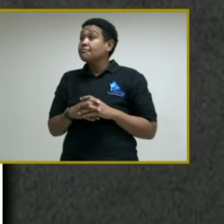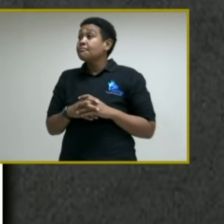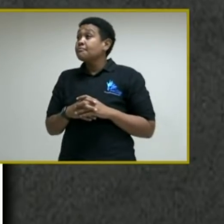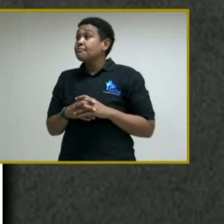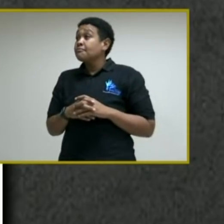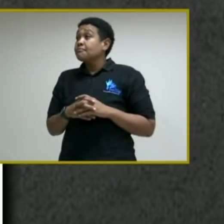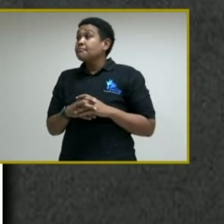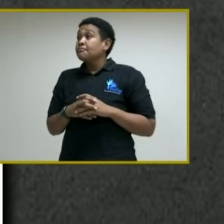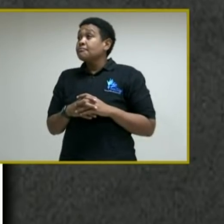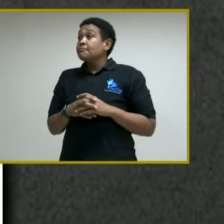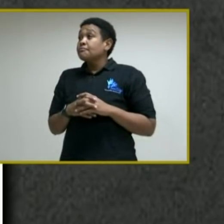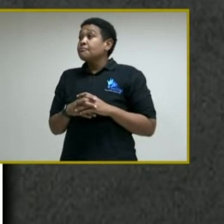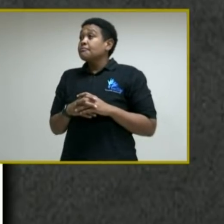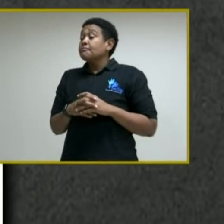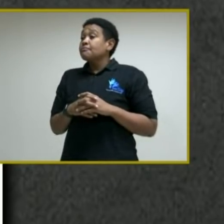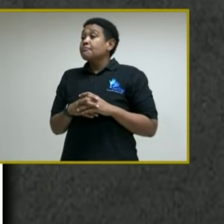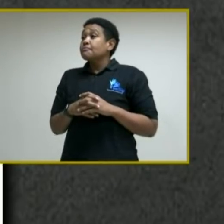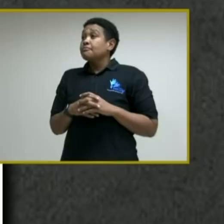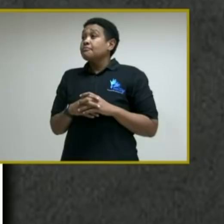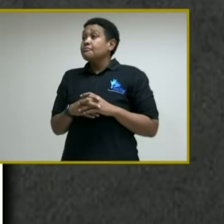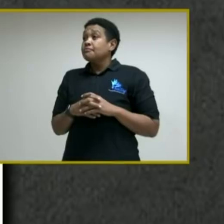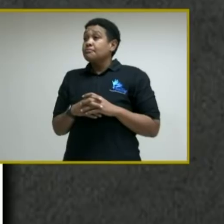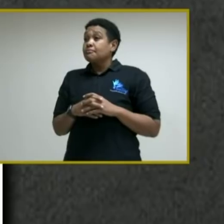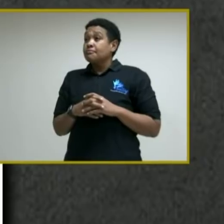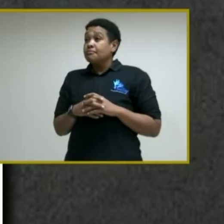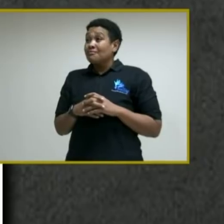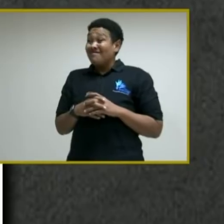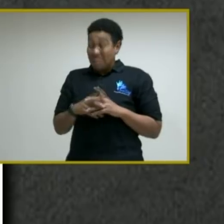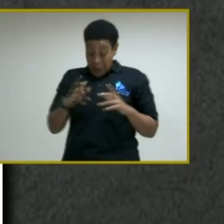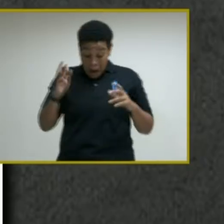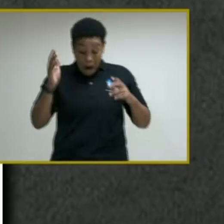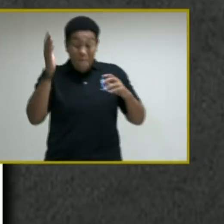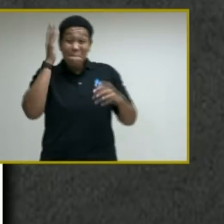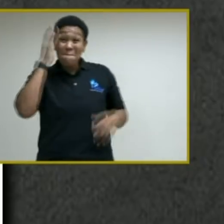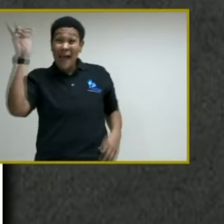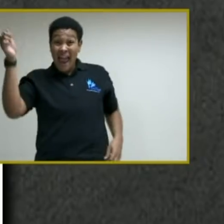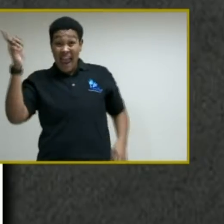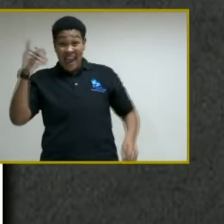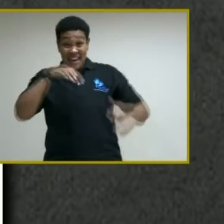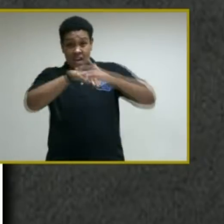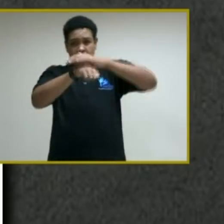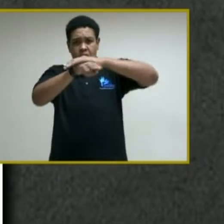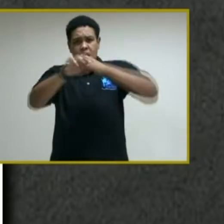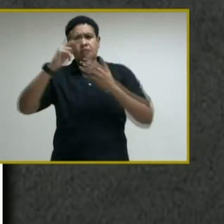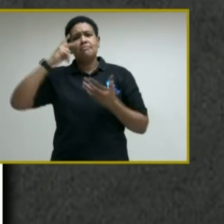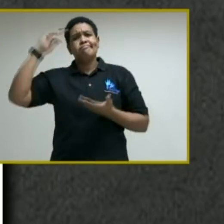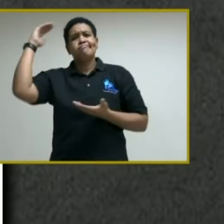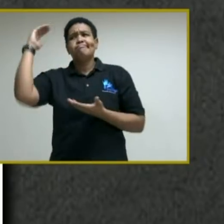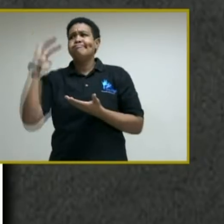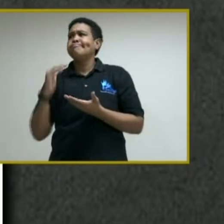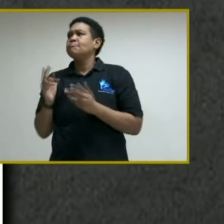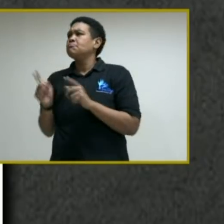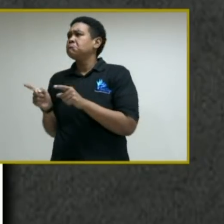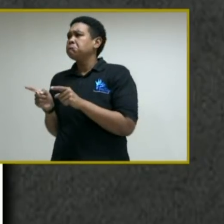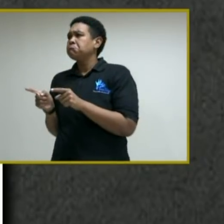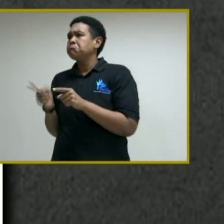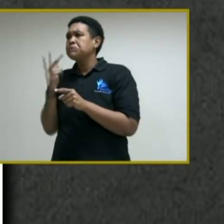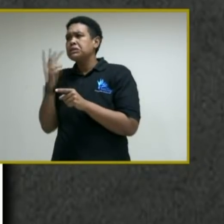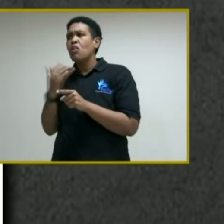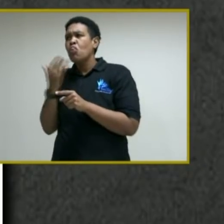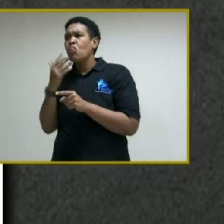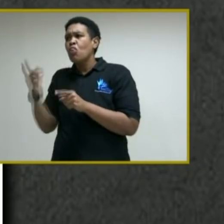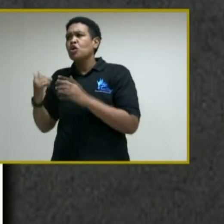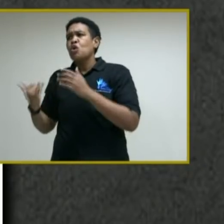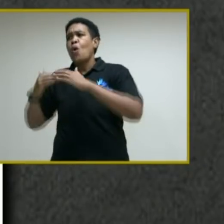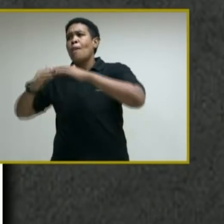in the number of beds being occupied overall decreasing. And we can see that we are now